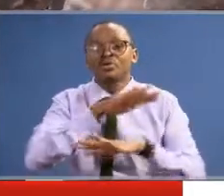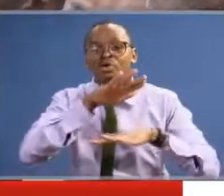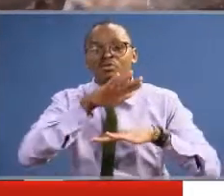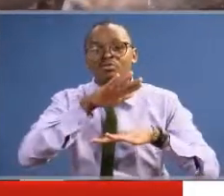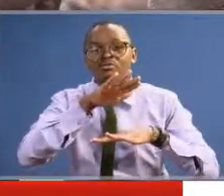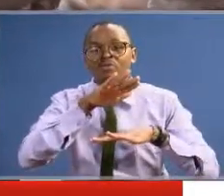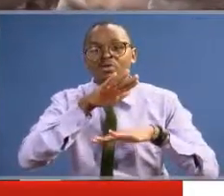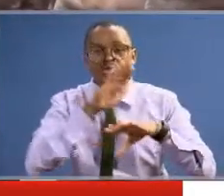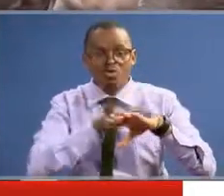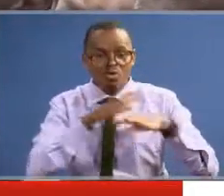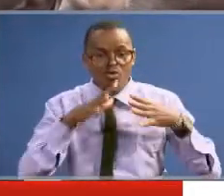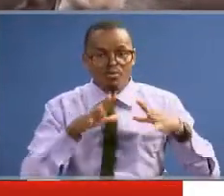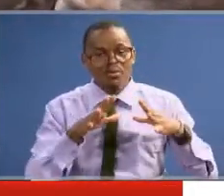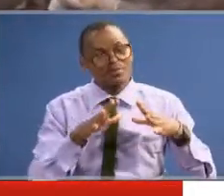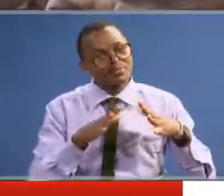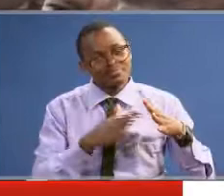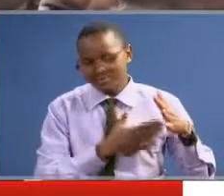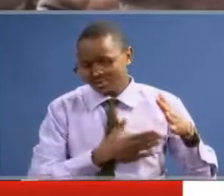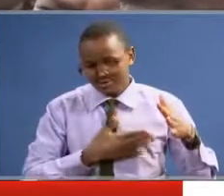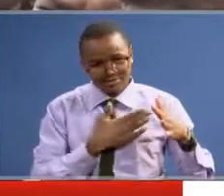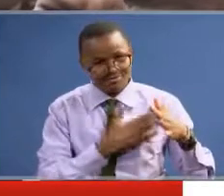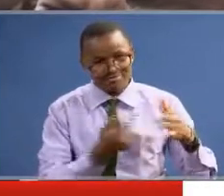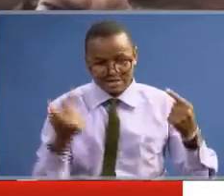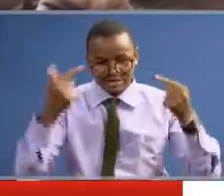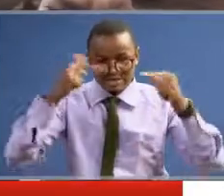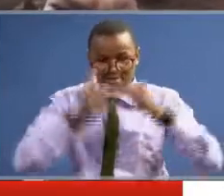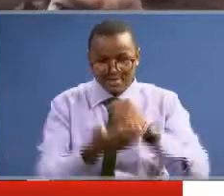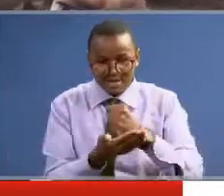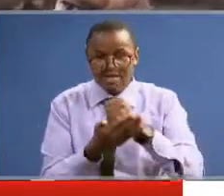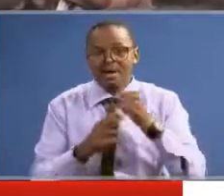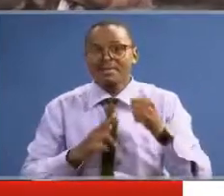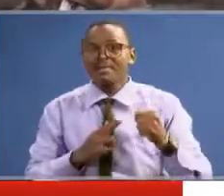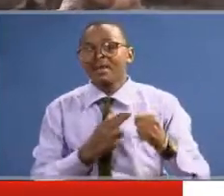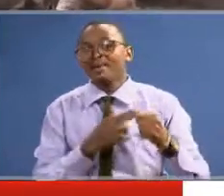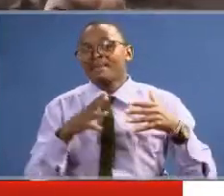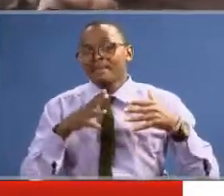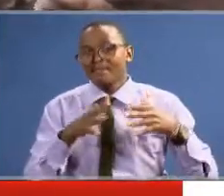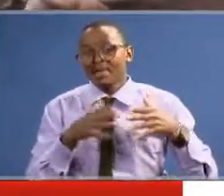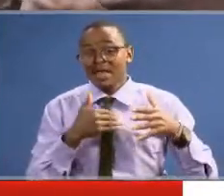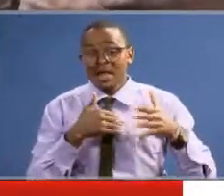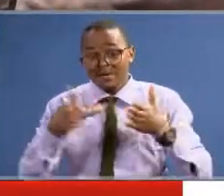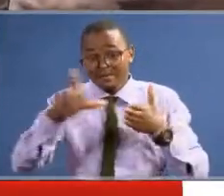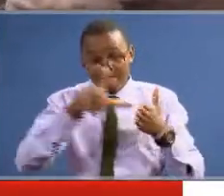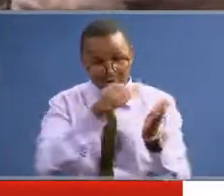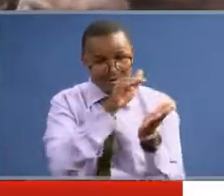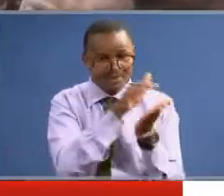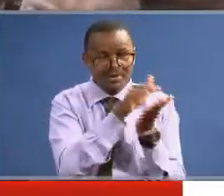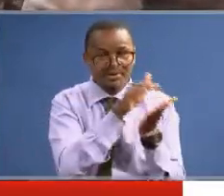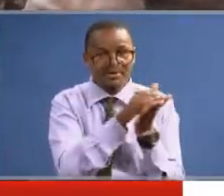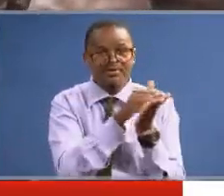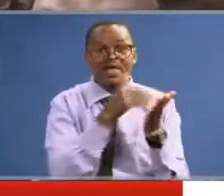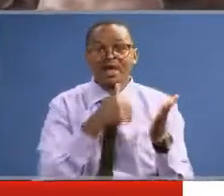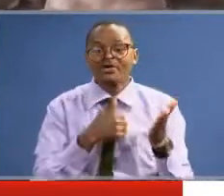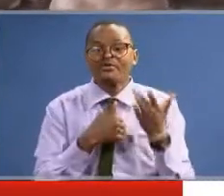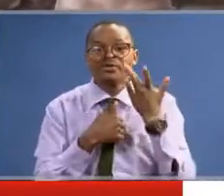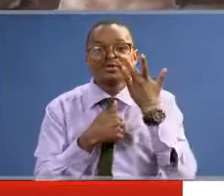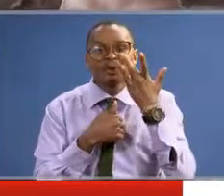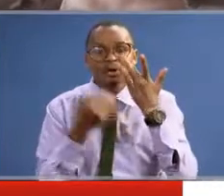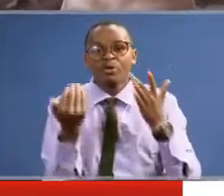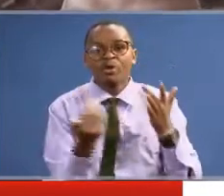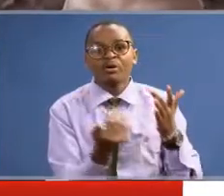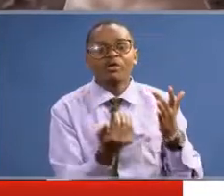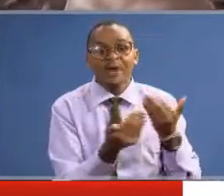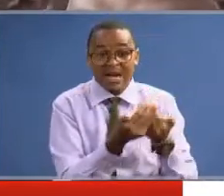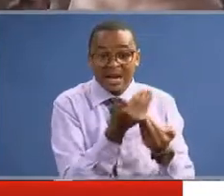all Werowiters, tafadhali mkuje msaidie hawa watu sababu wako na maroon kwa bank, wako na watoto